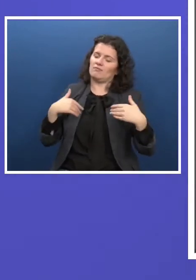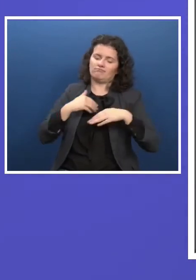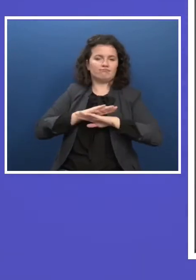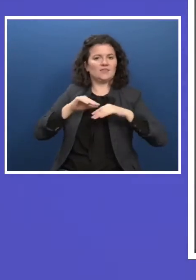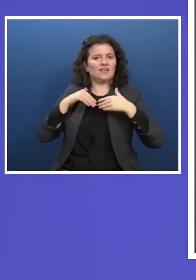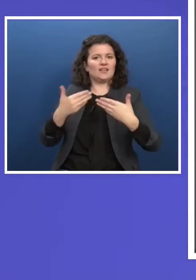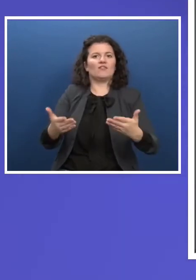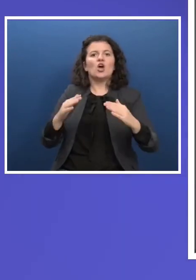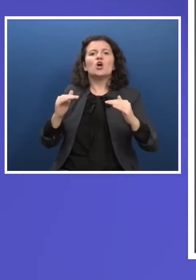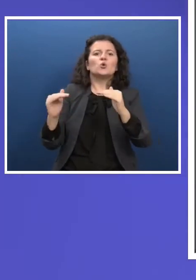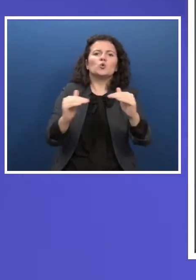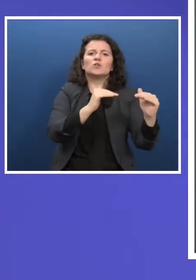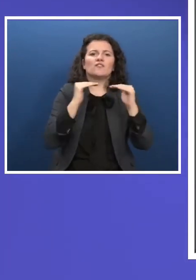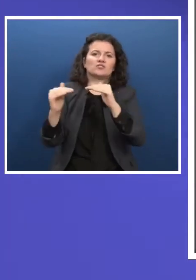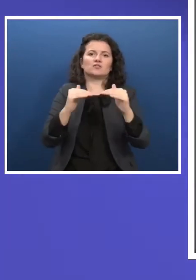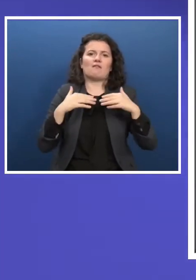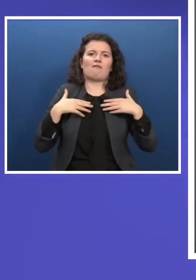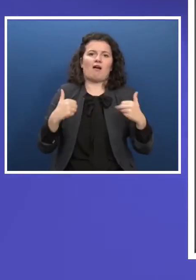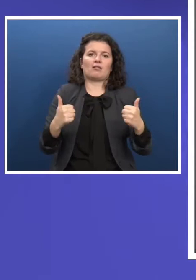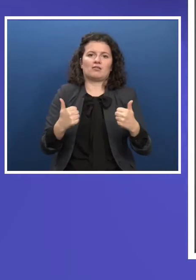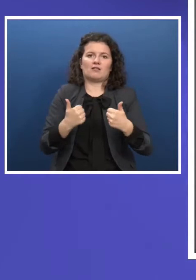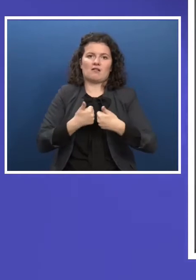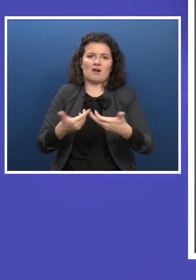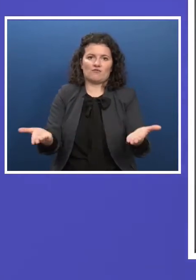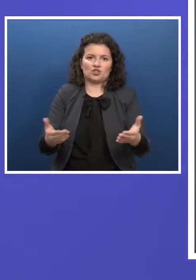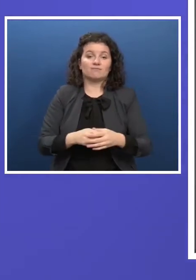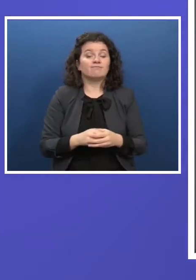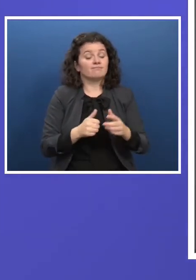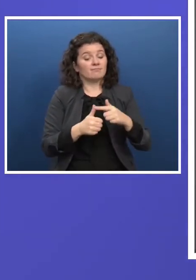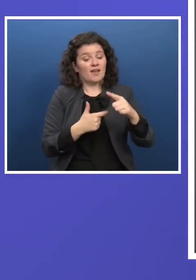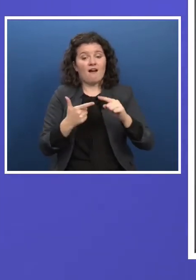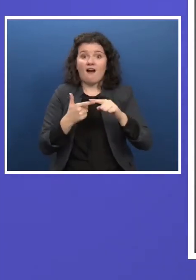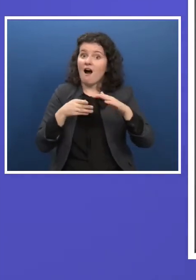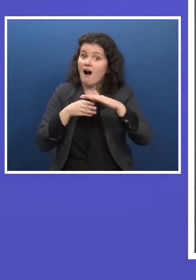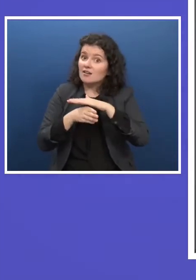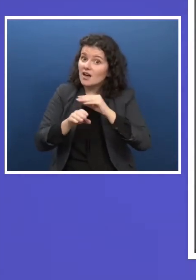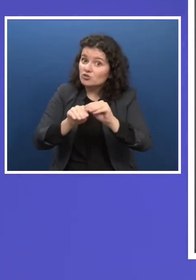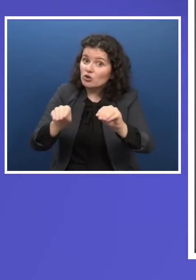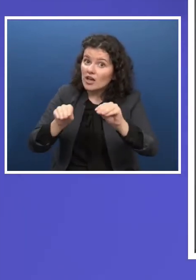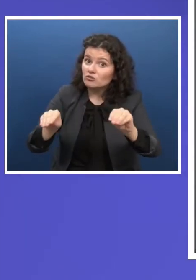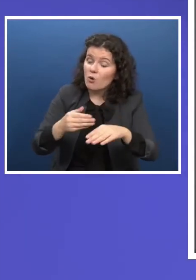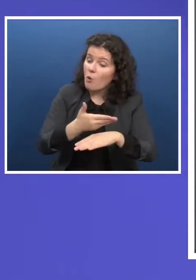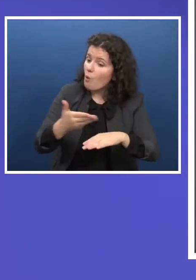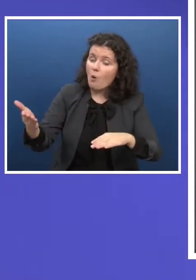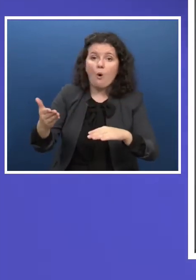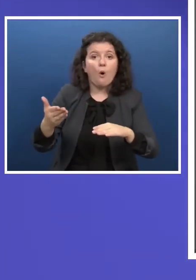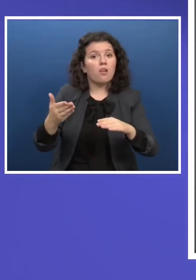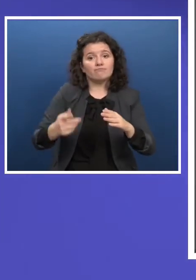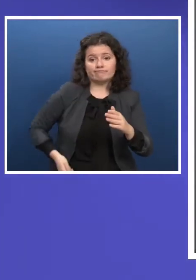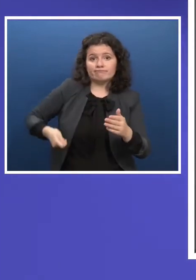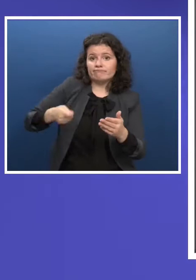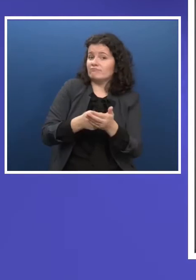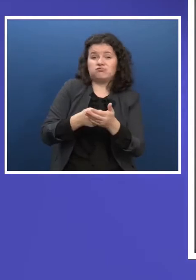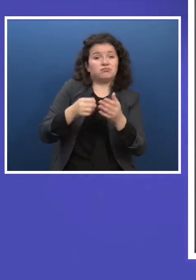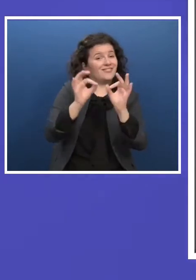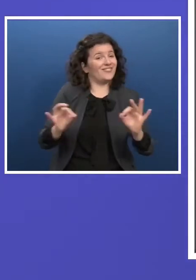had access to education, so everyone have free access to education, but also for